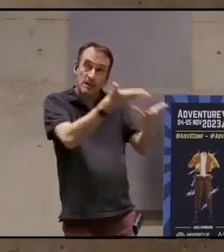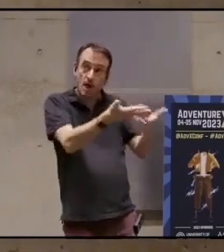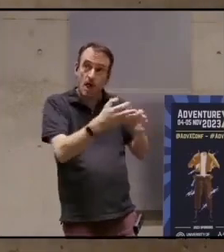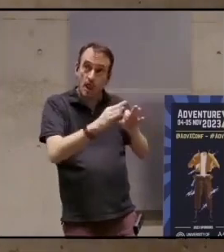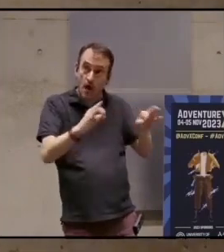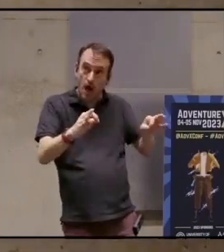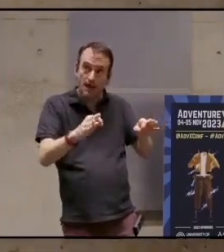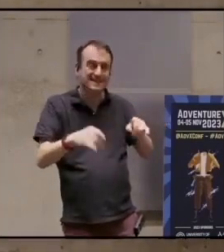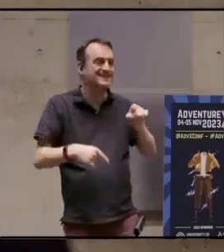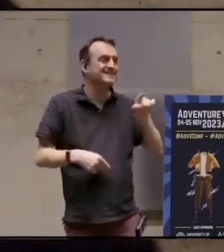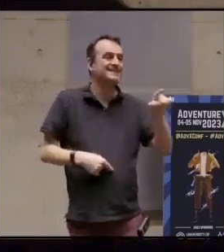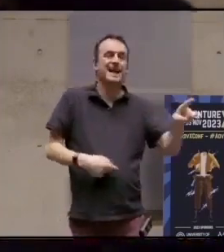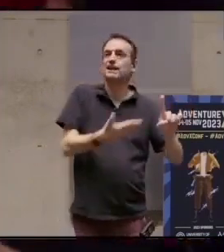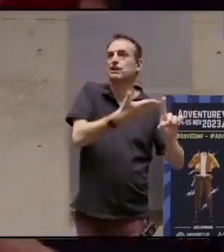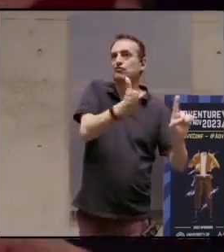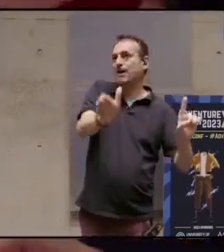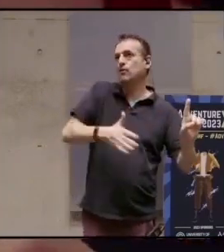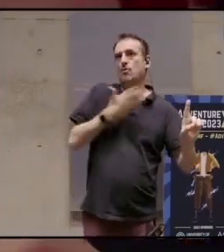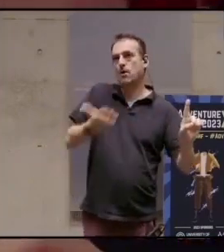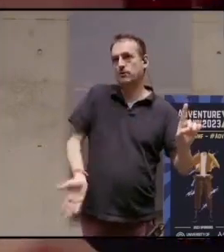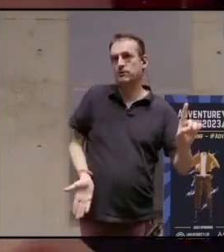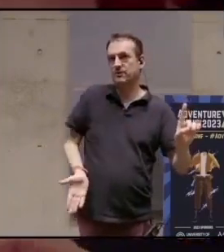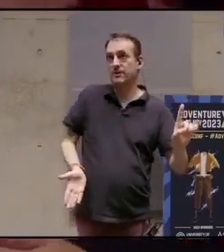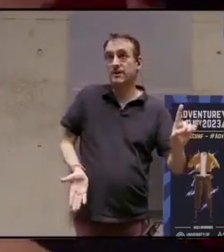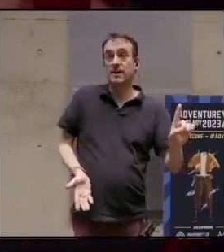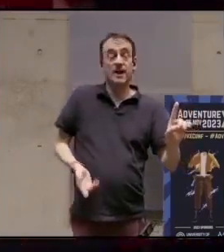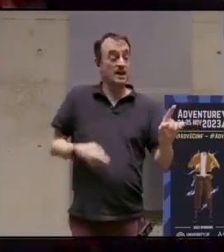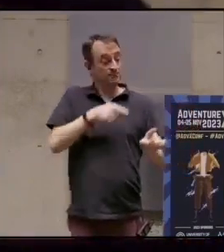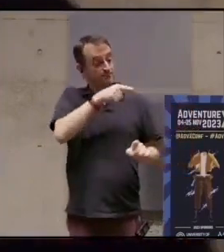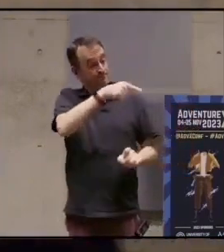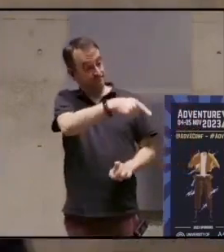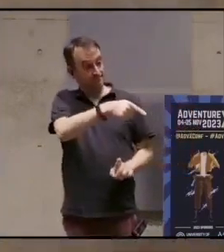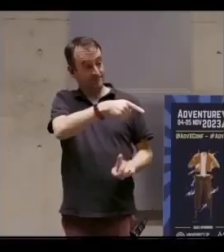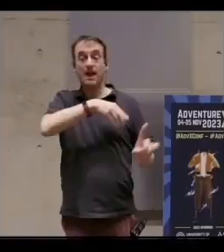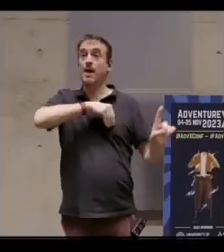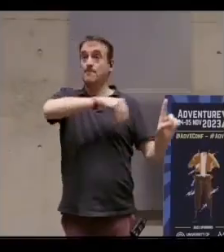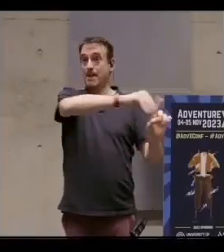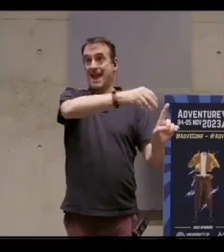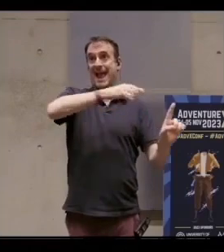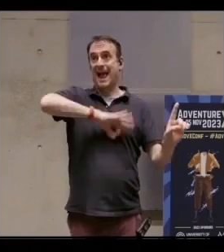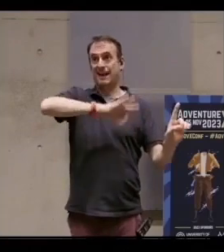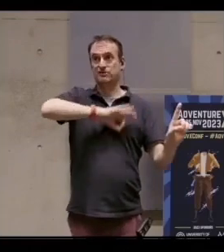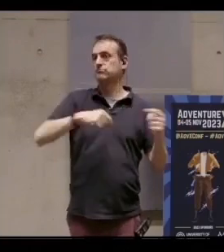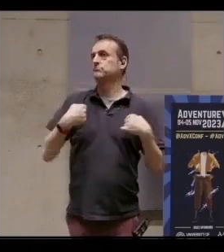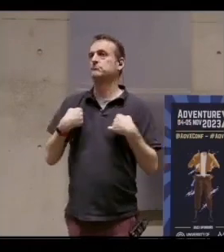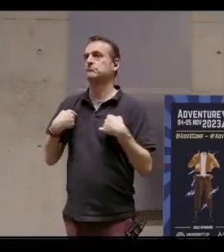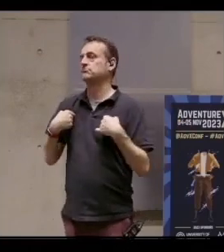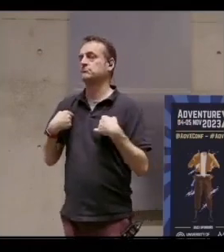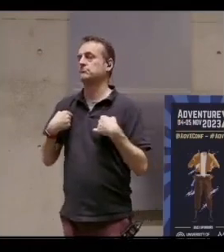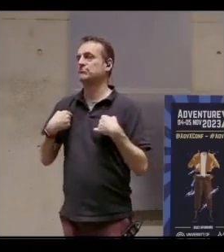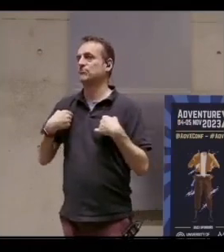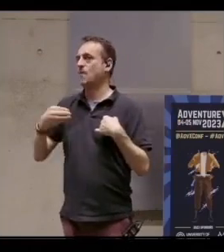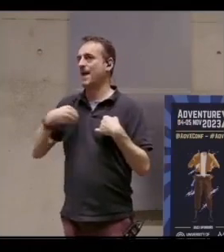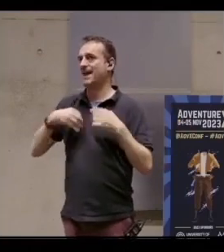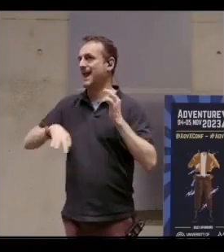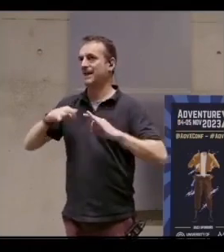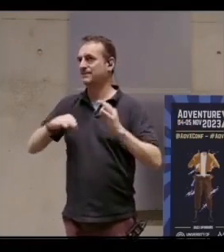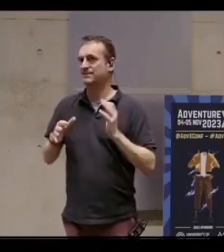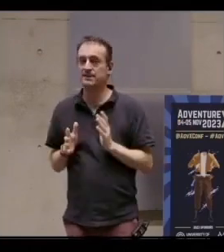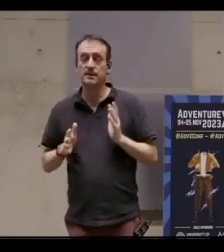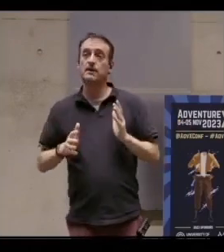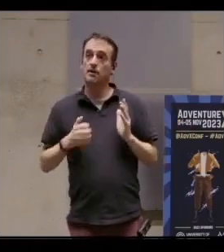to their performance. Like, one of us is getting paid to act here, and it is not me. I will keep notes as I go on my